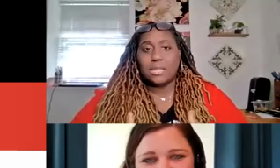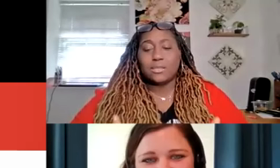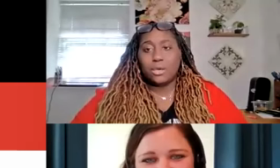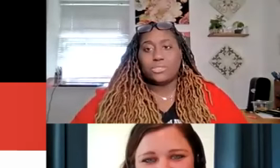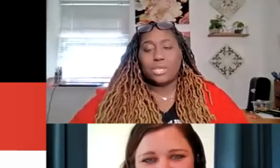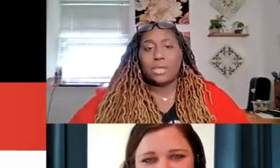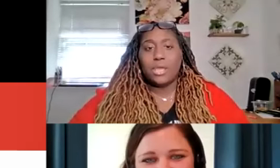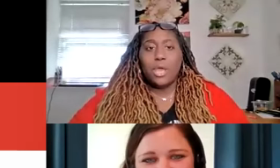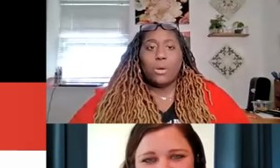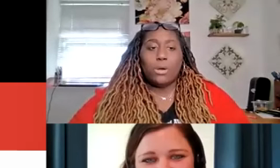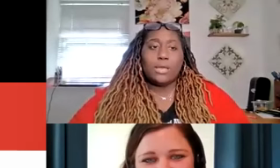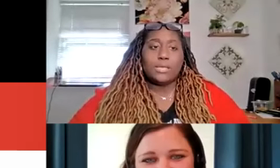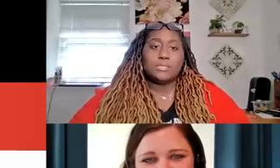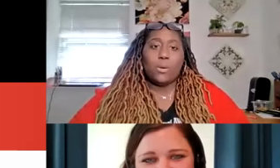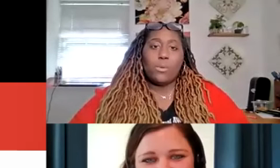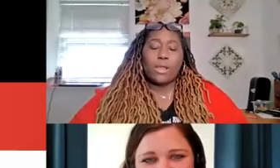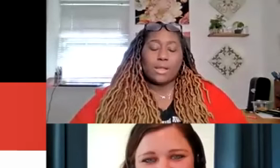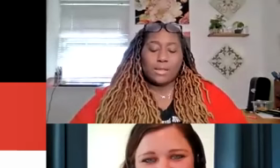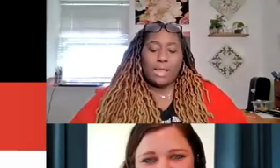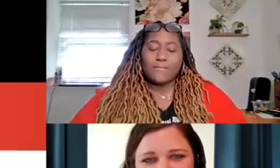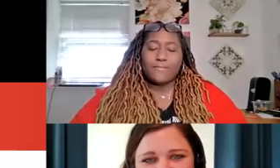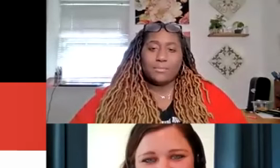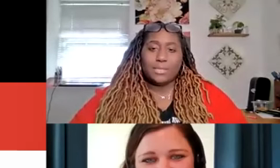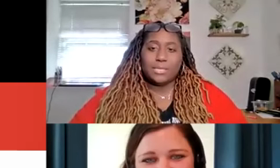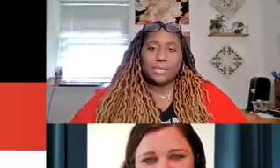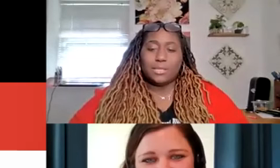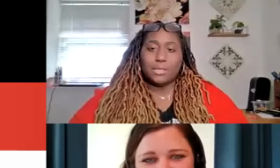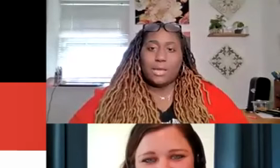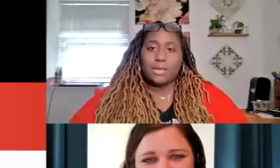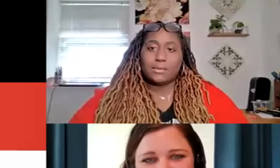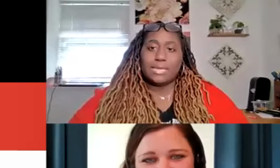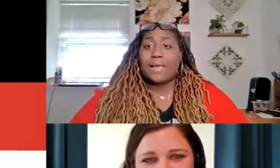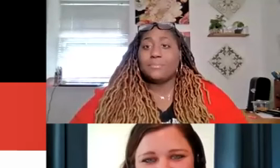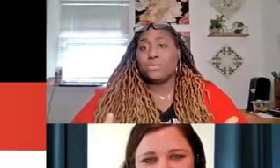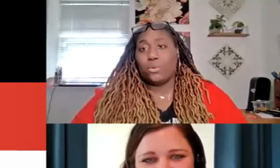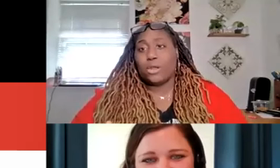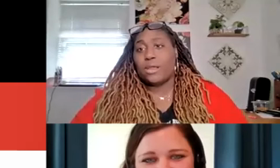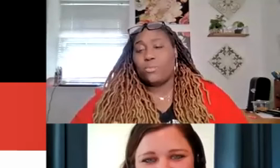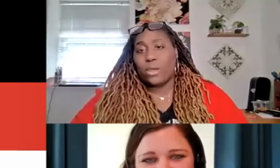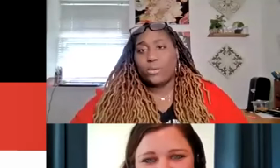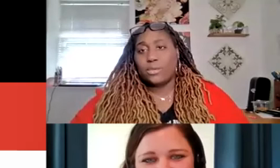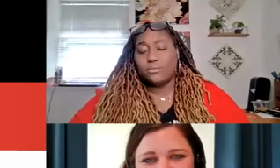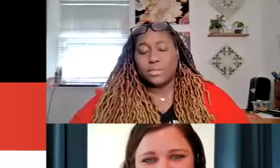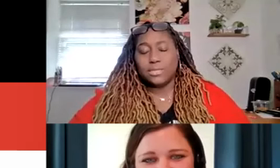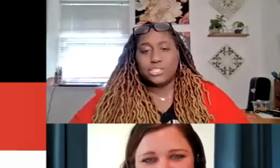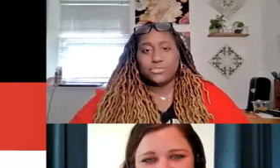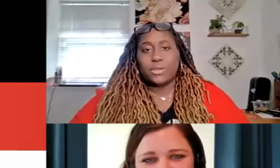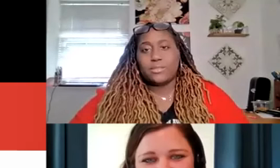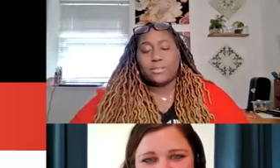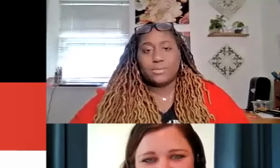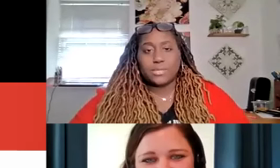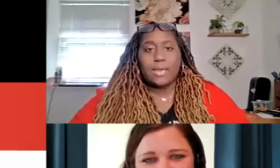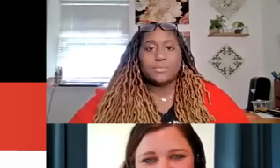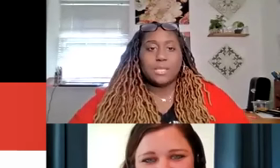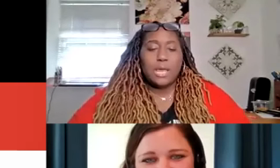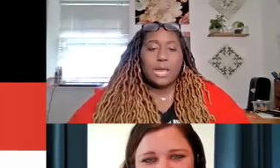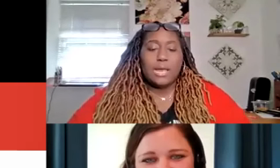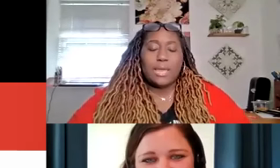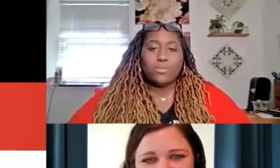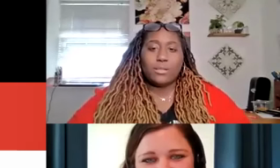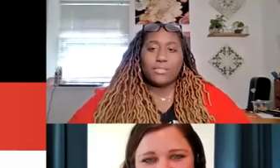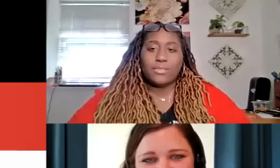conversations, and coaching was where our families' gaps were and where we could really strengthen those